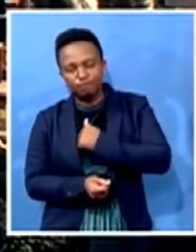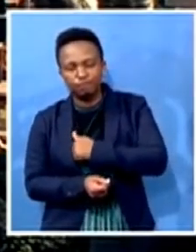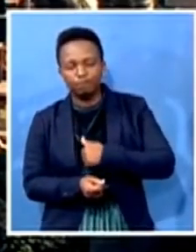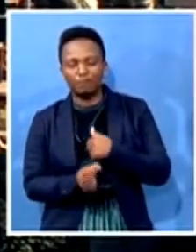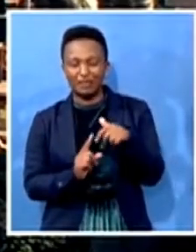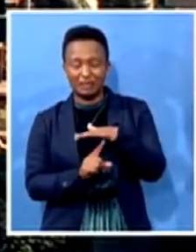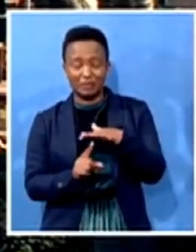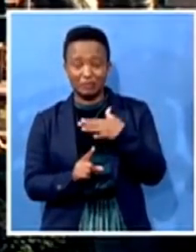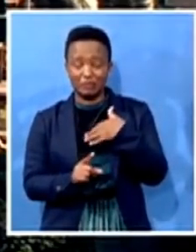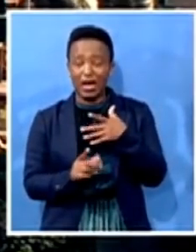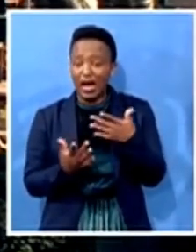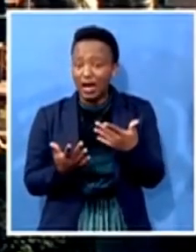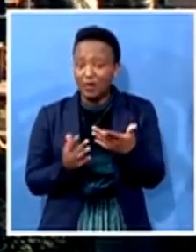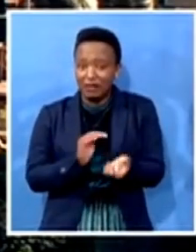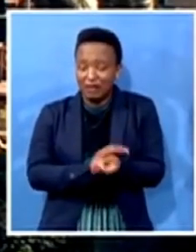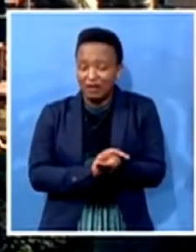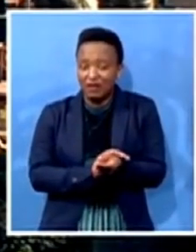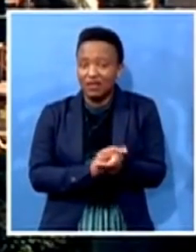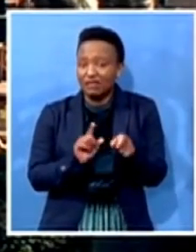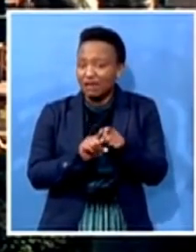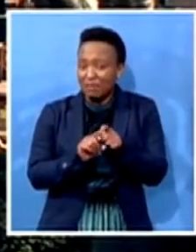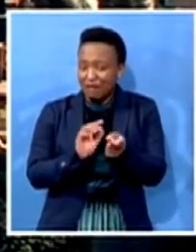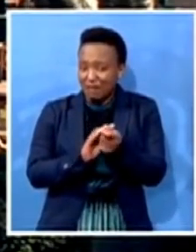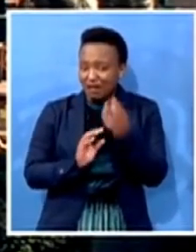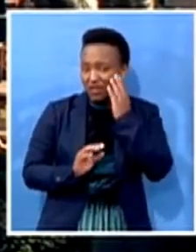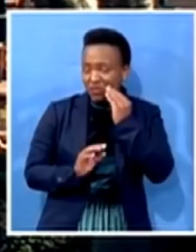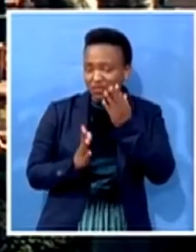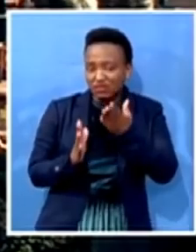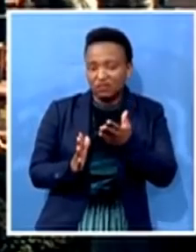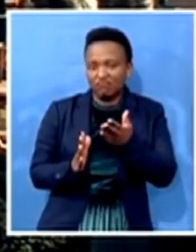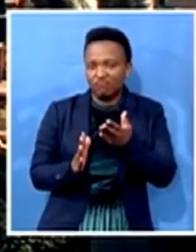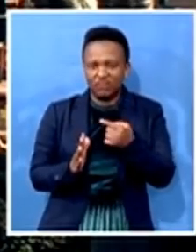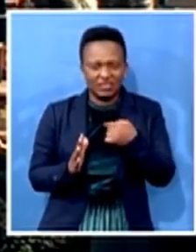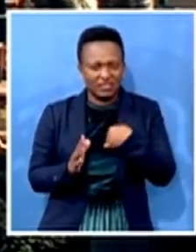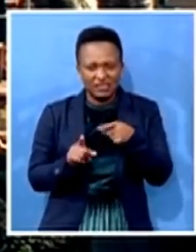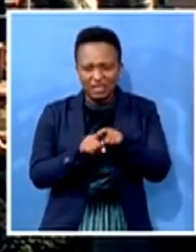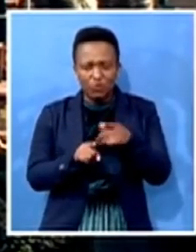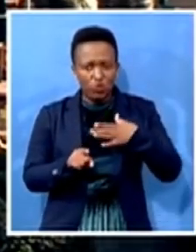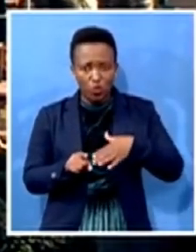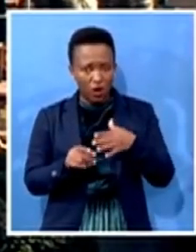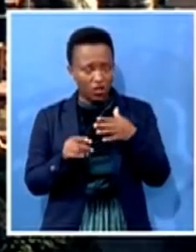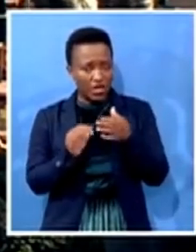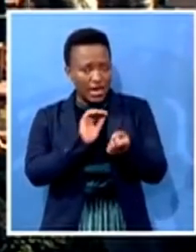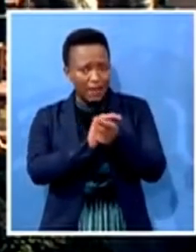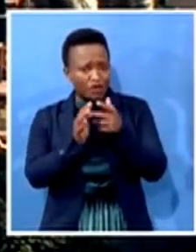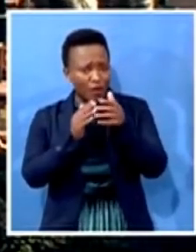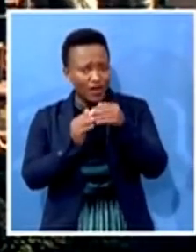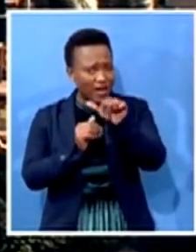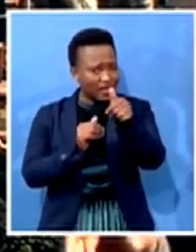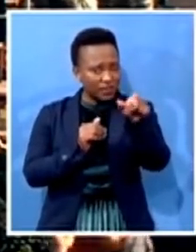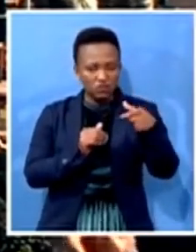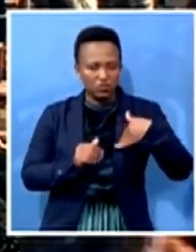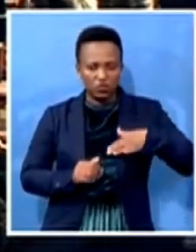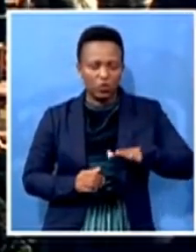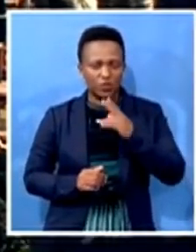came across, and it's something that we wouldn't want to see it happening anywhere in our facilities. MEC,